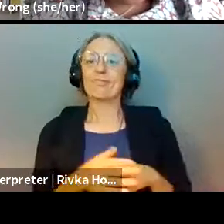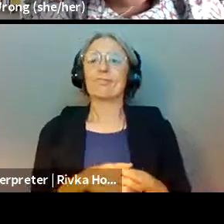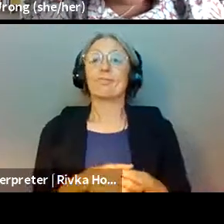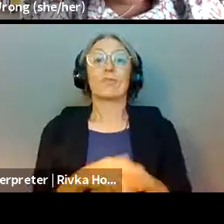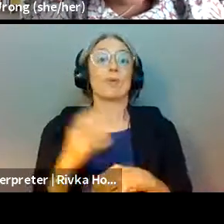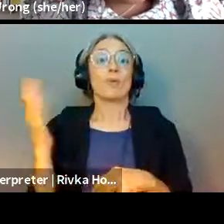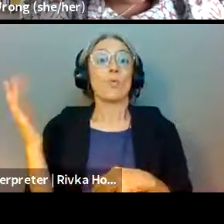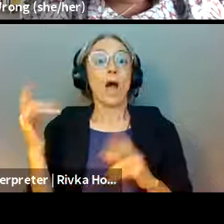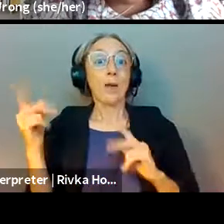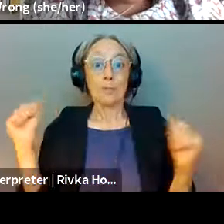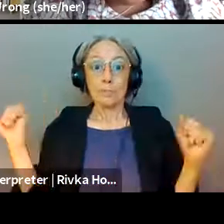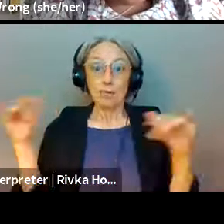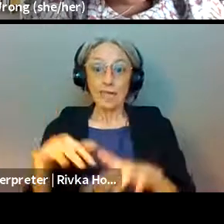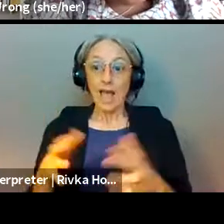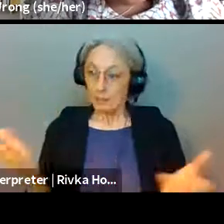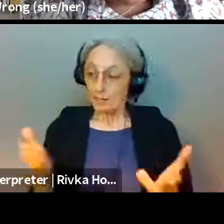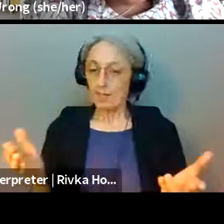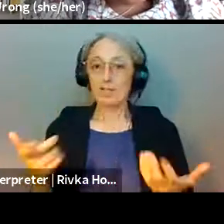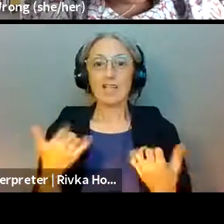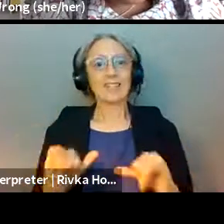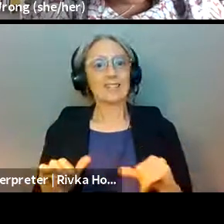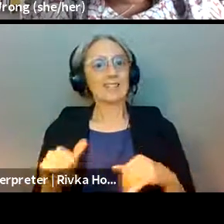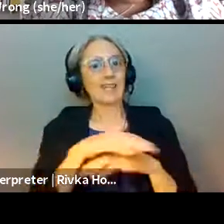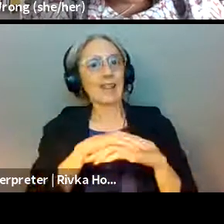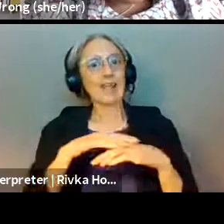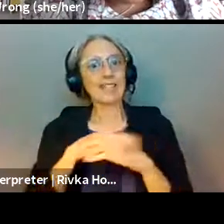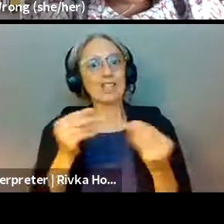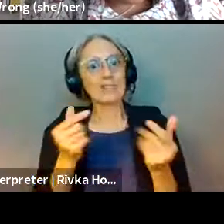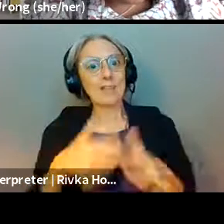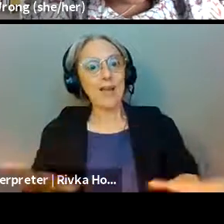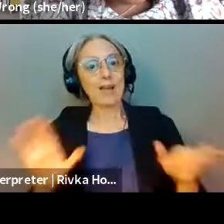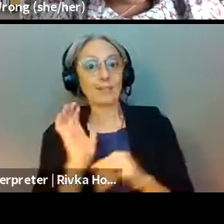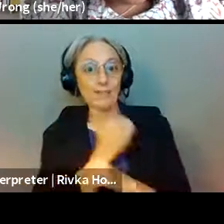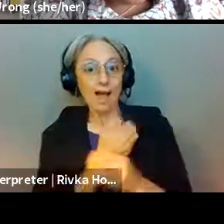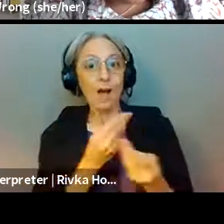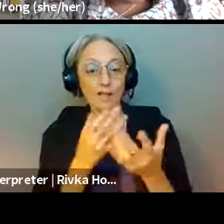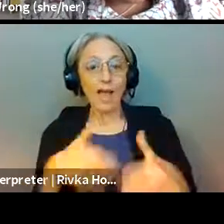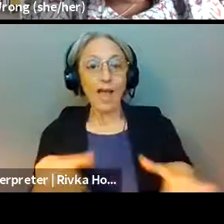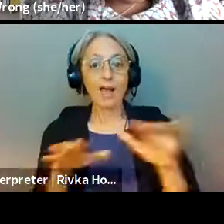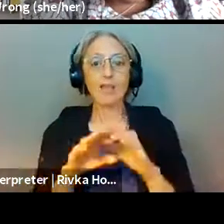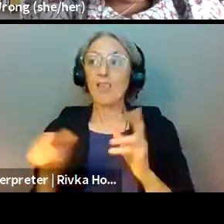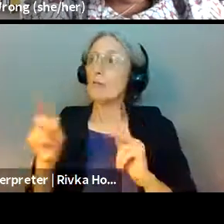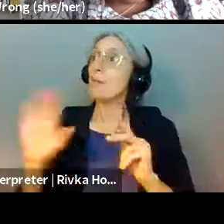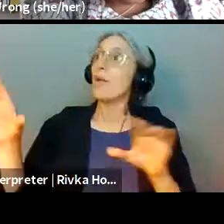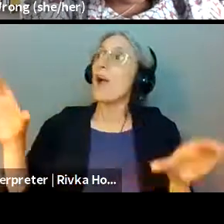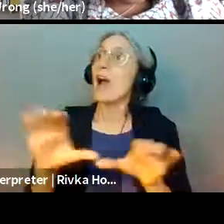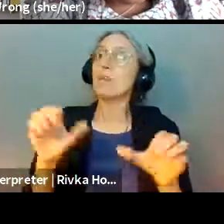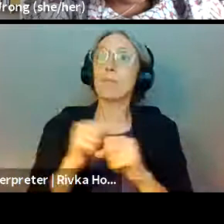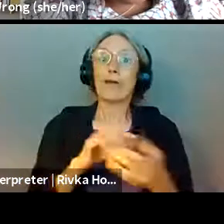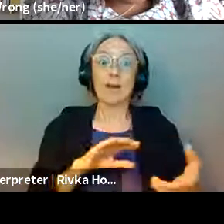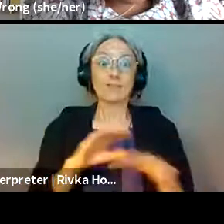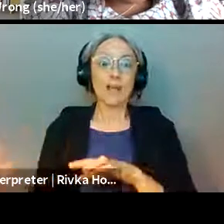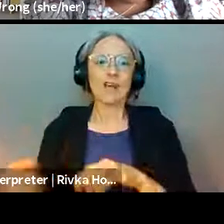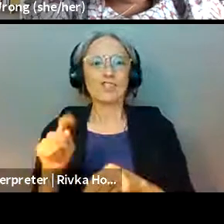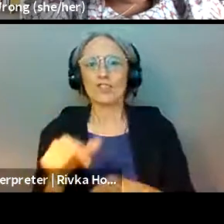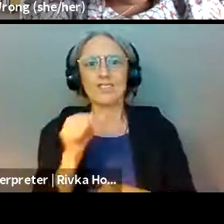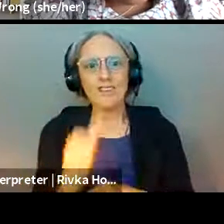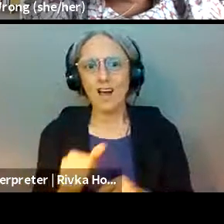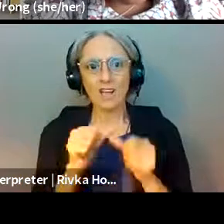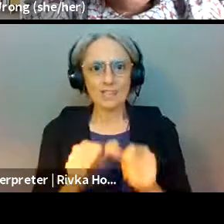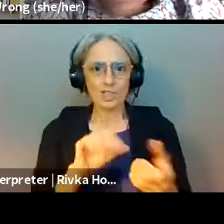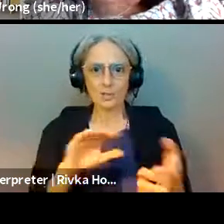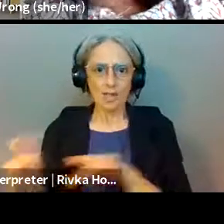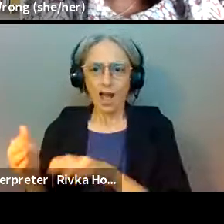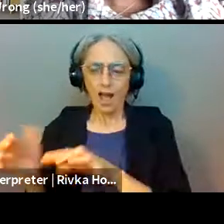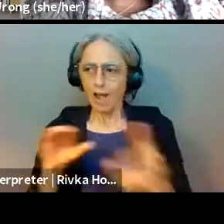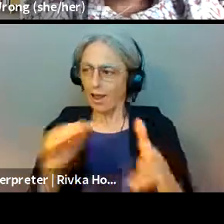Indigenous lands, and we shouldn't have to continue to die because of the actions of others. Disability justice means we show up for all